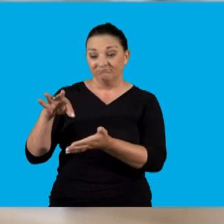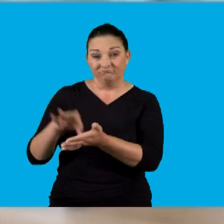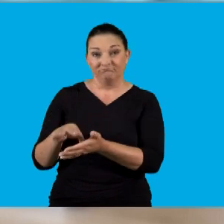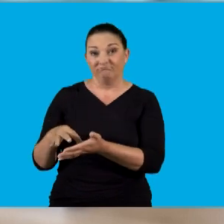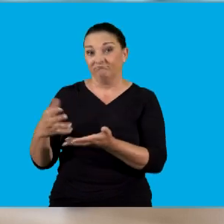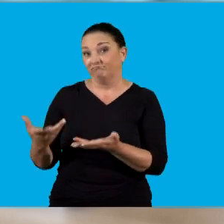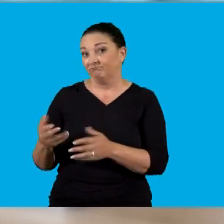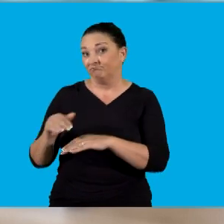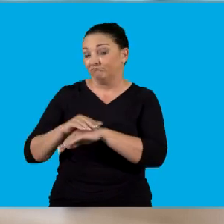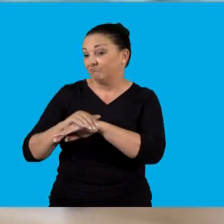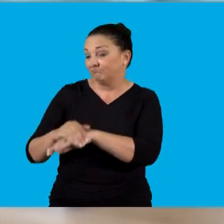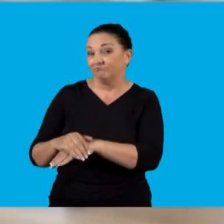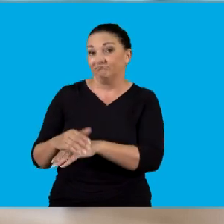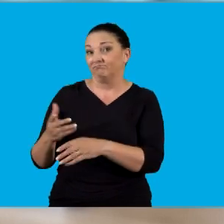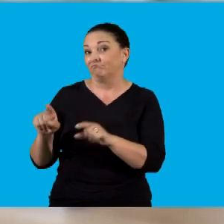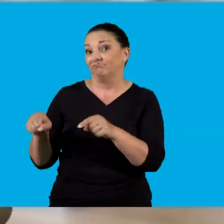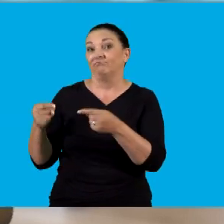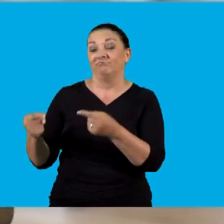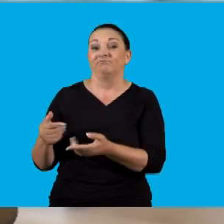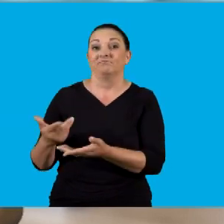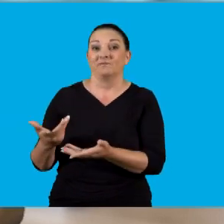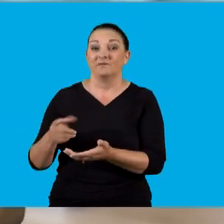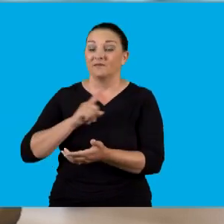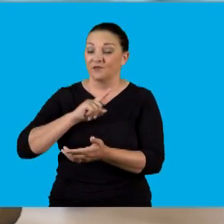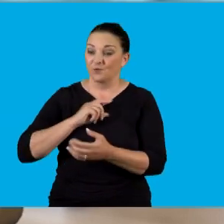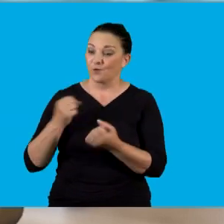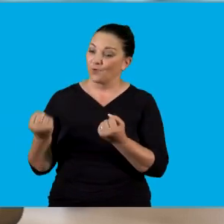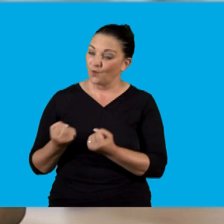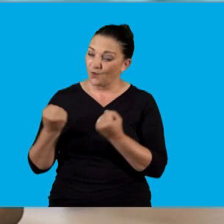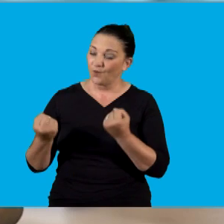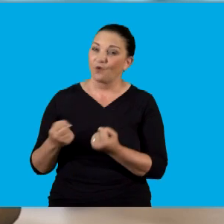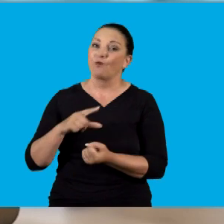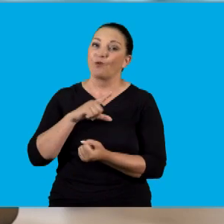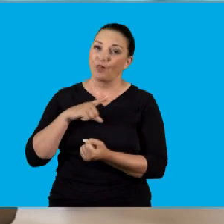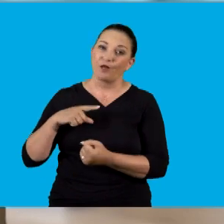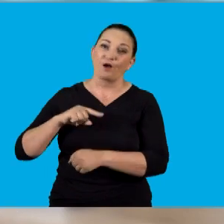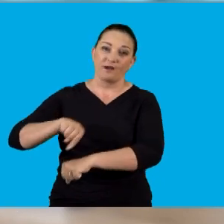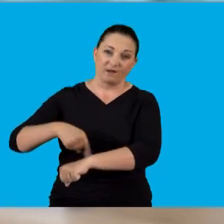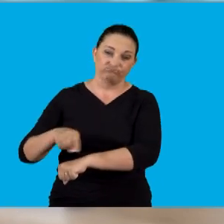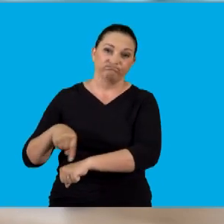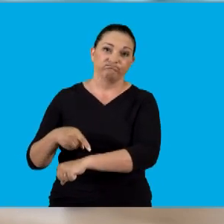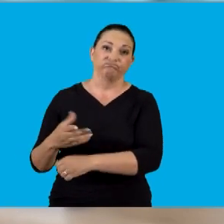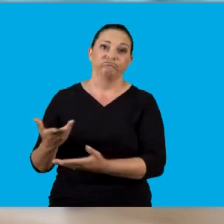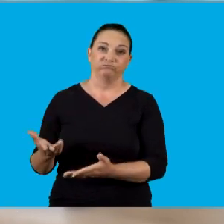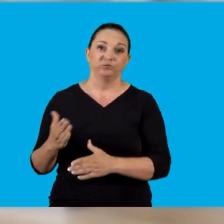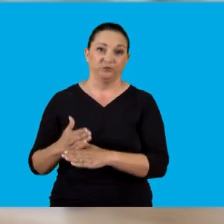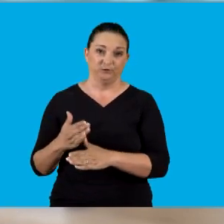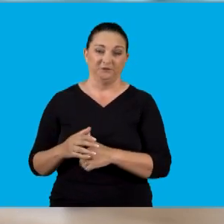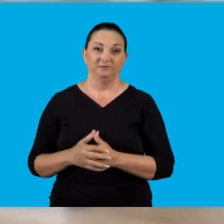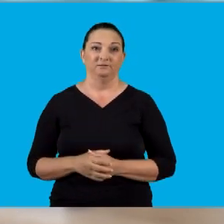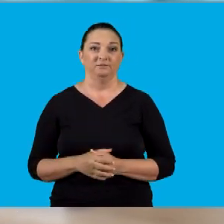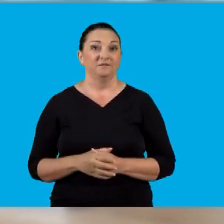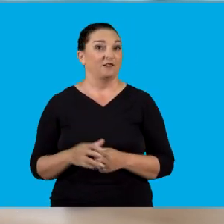are working long hours rather than working the normal hours that they should be working. So in short, I can say that workers